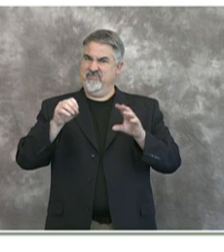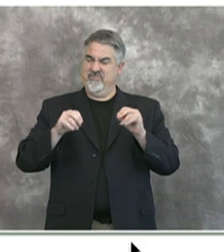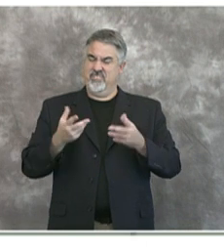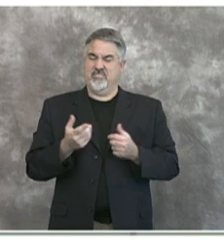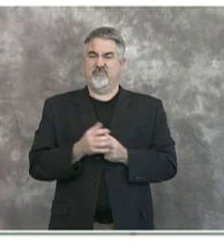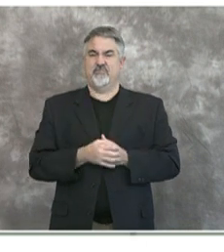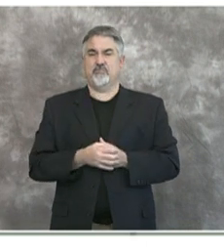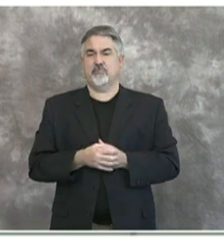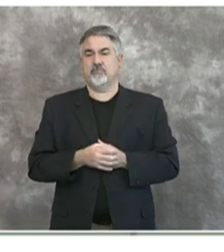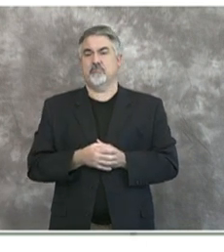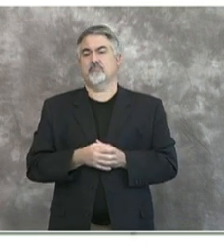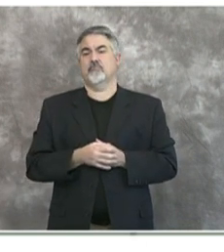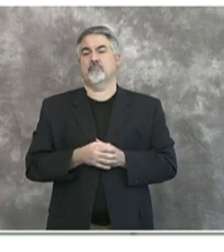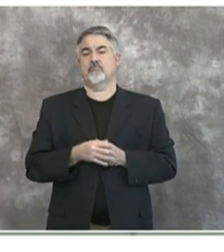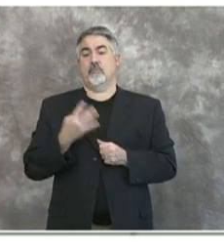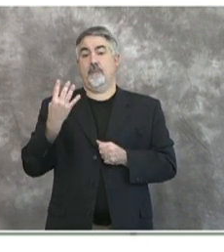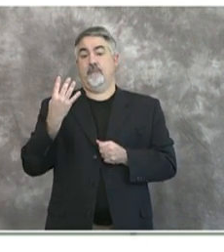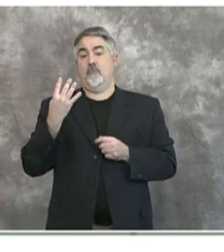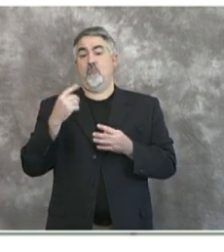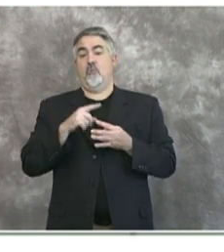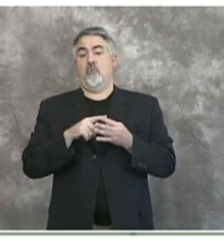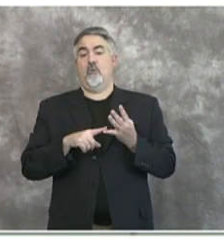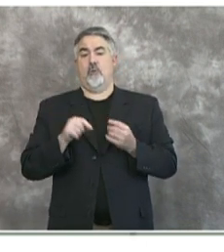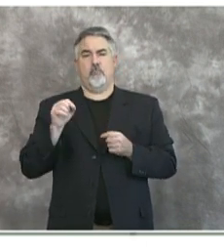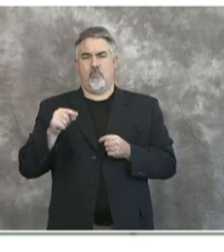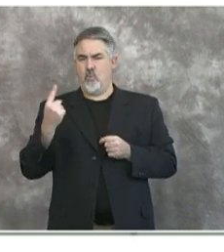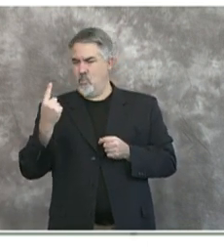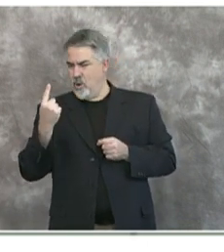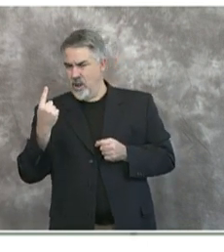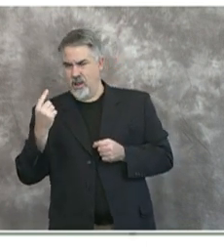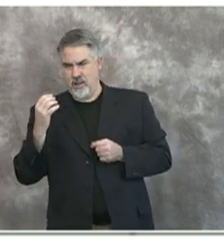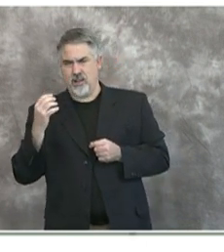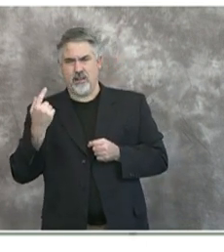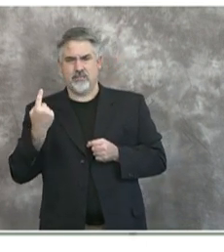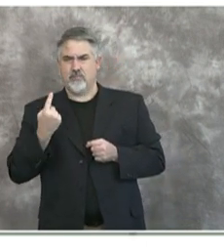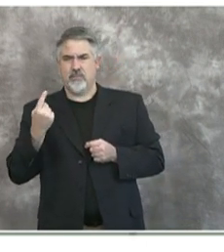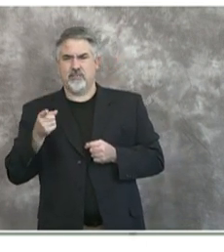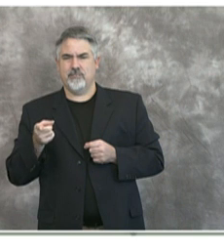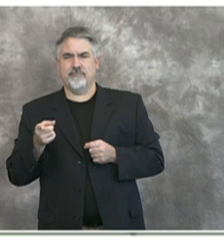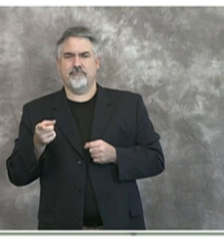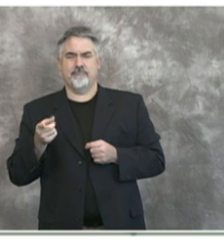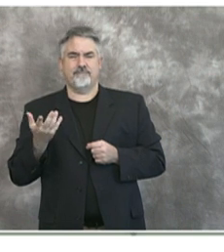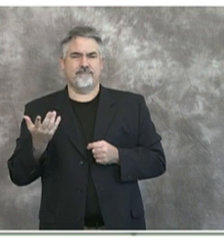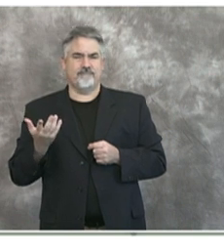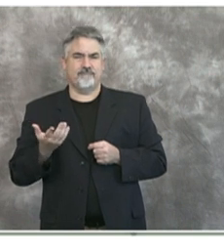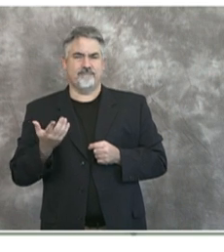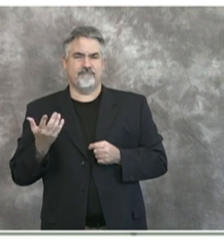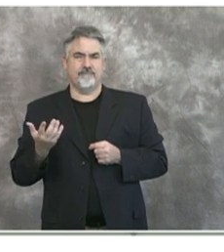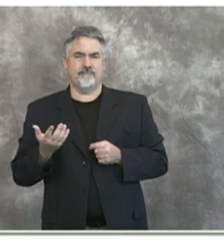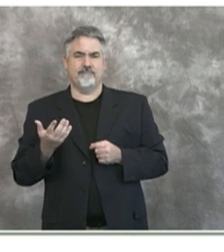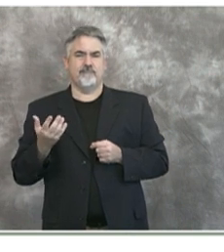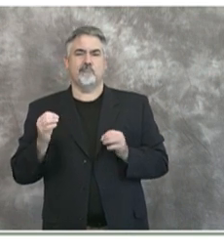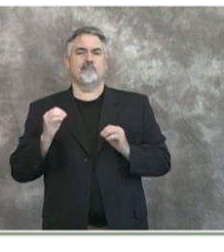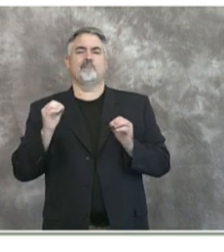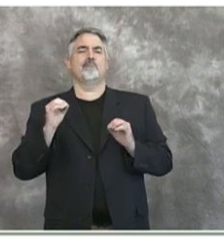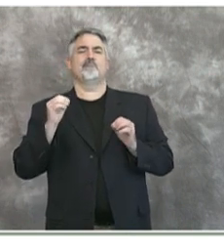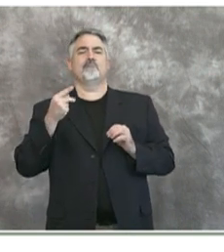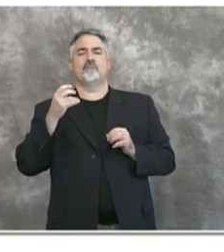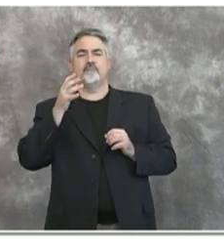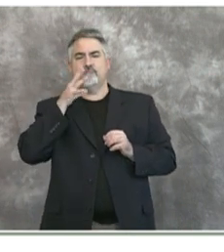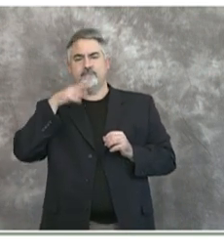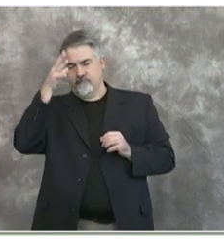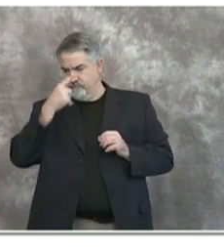4 individuals, which represents 0.1% of the total number, that have not had a gender